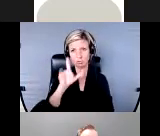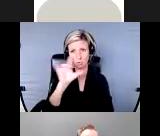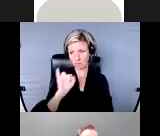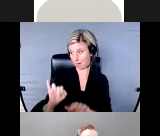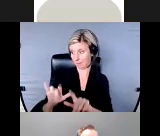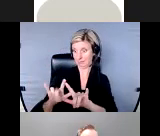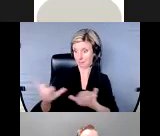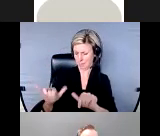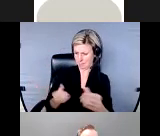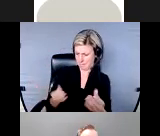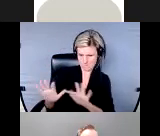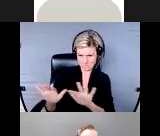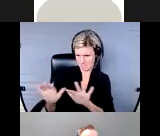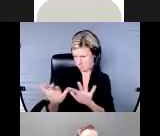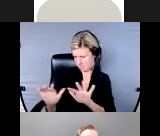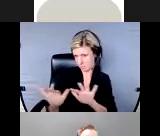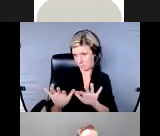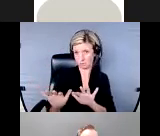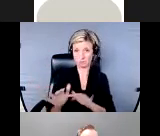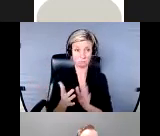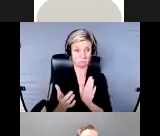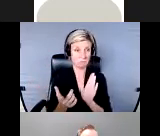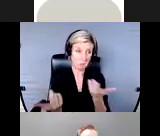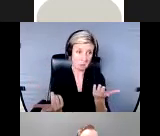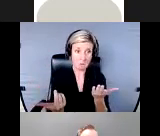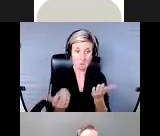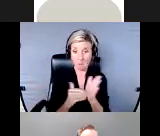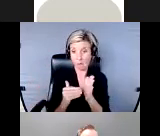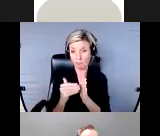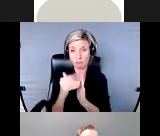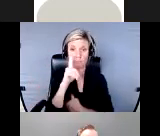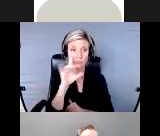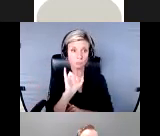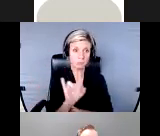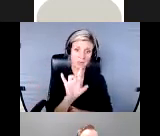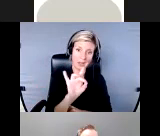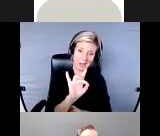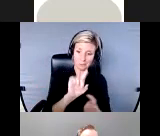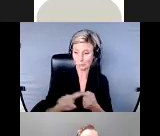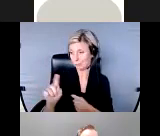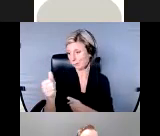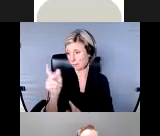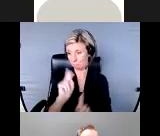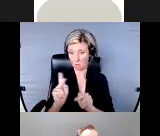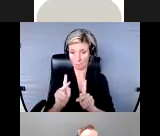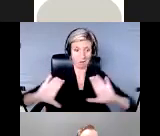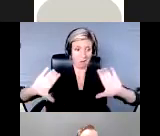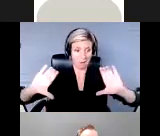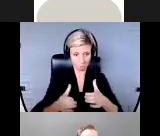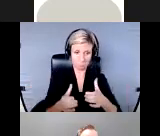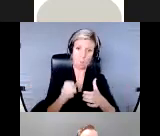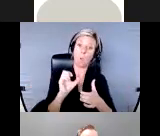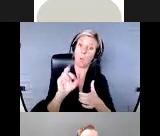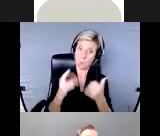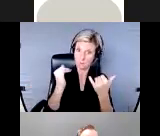can be a group of 8 or 10 people in a room or on Zoom now, trying to resolve